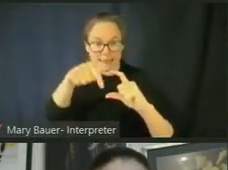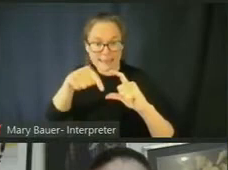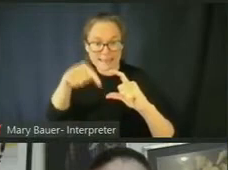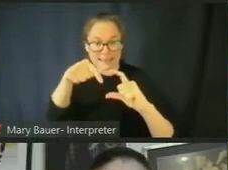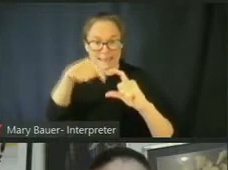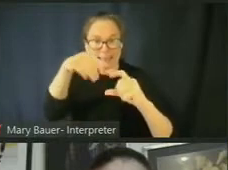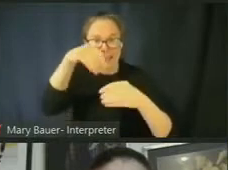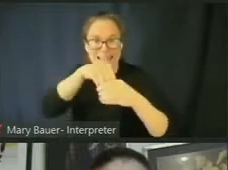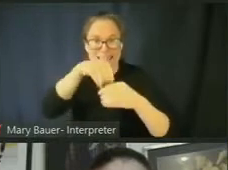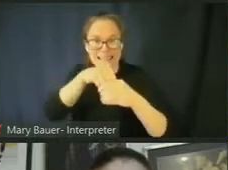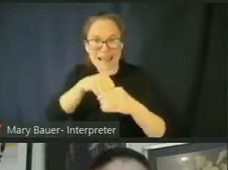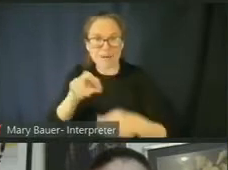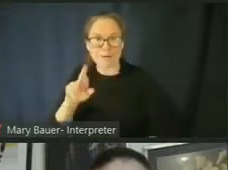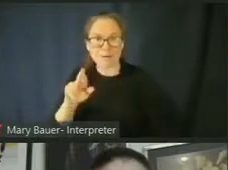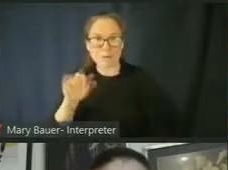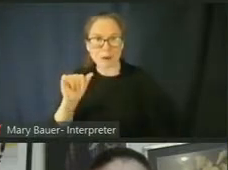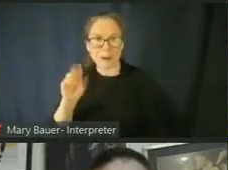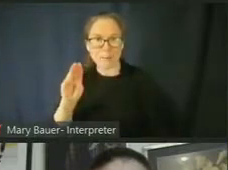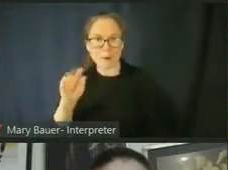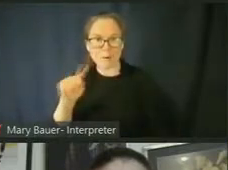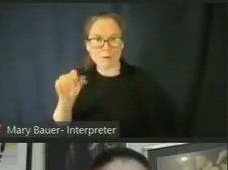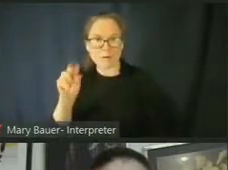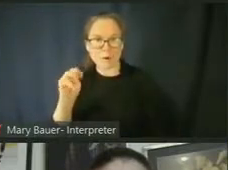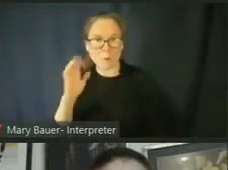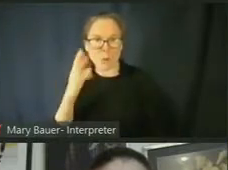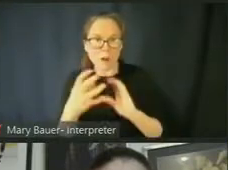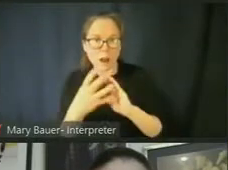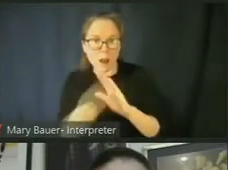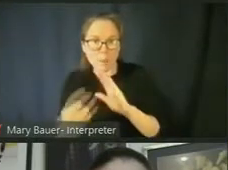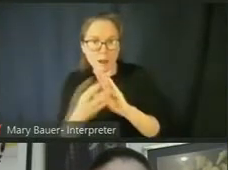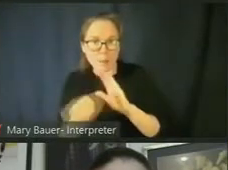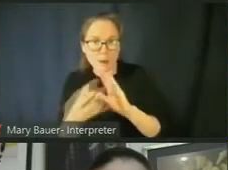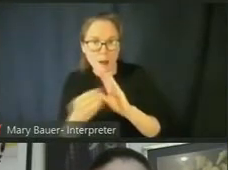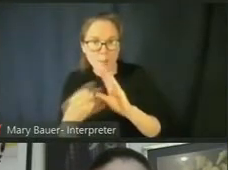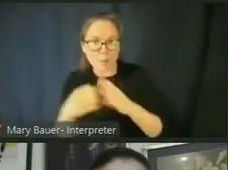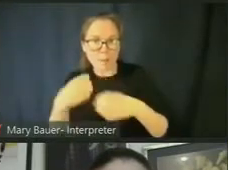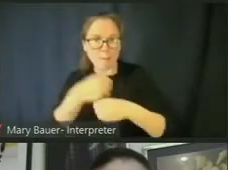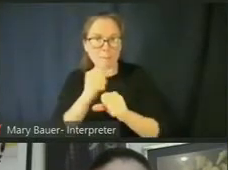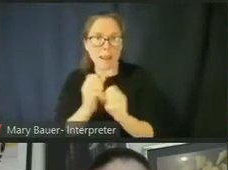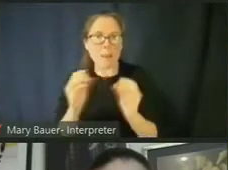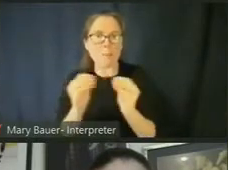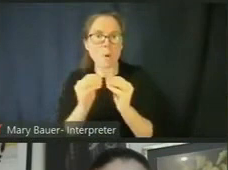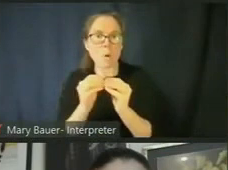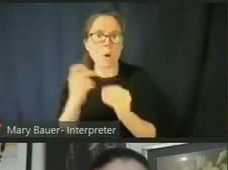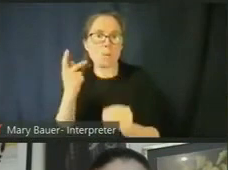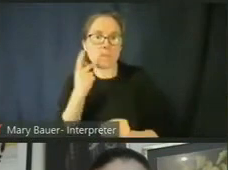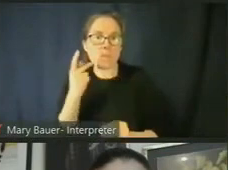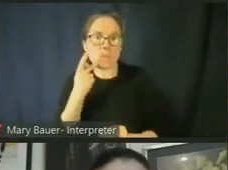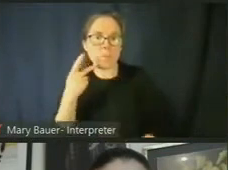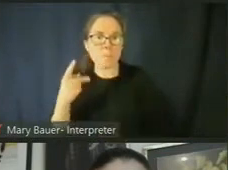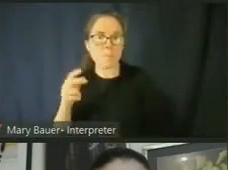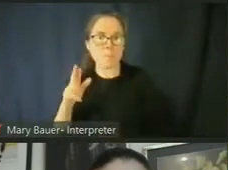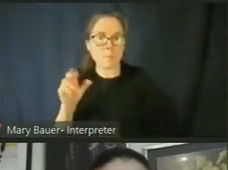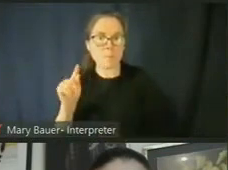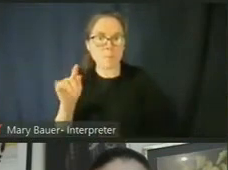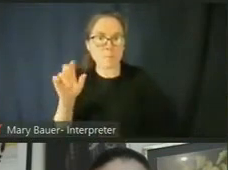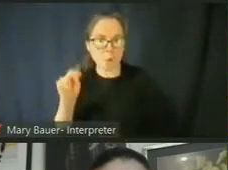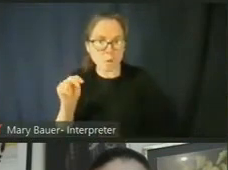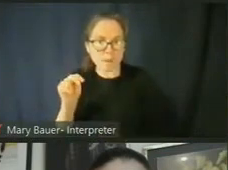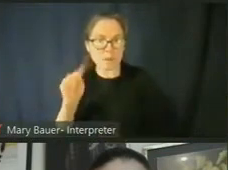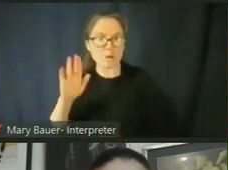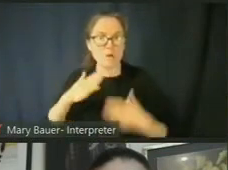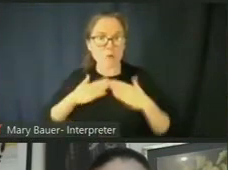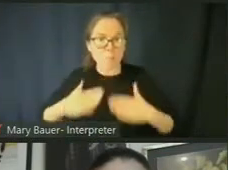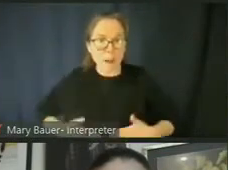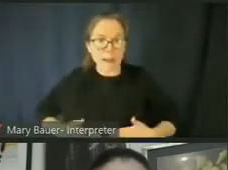called ribosomes that uses the mRNA to develop proteins. So to produce a blueprint of proteins that need to be manufactured